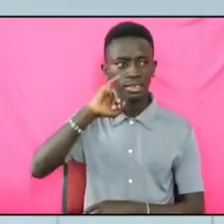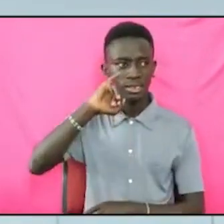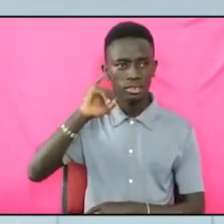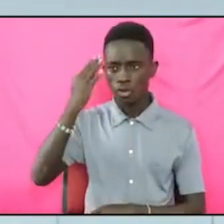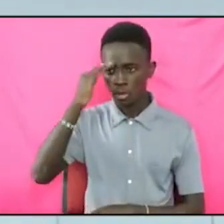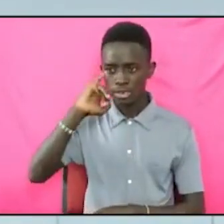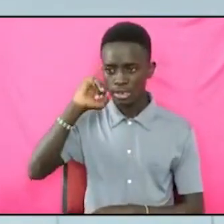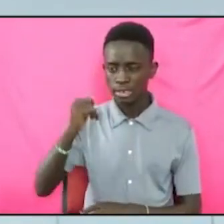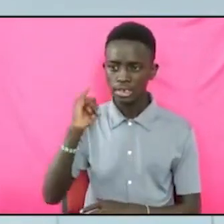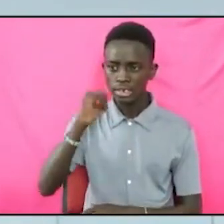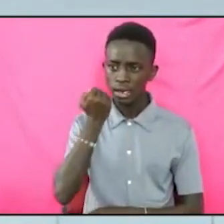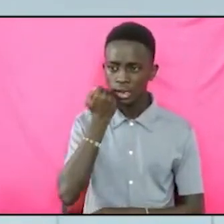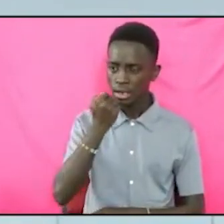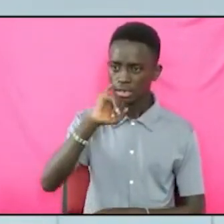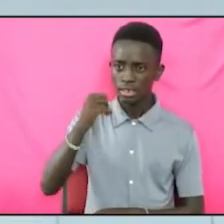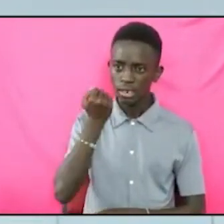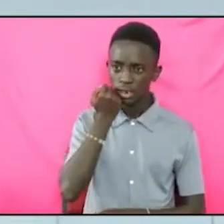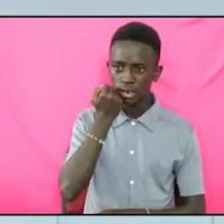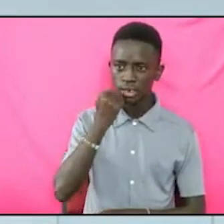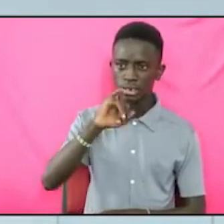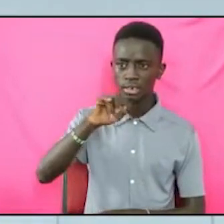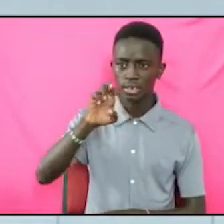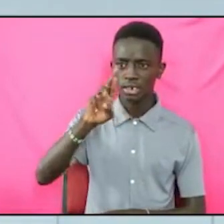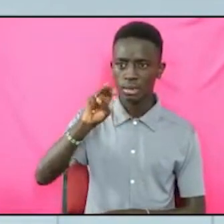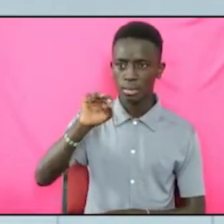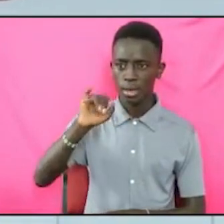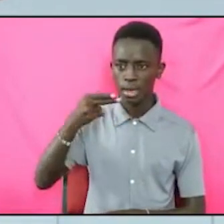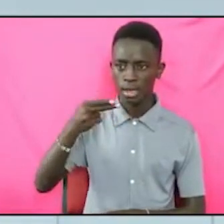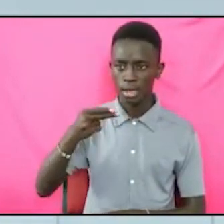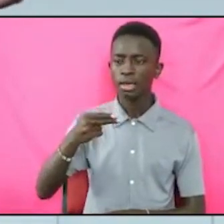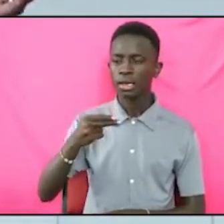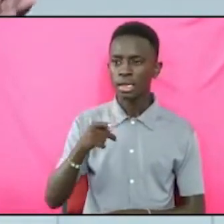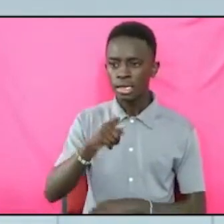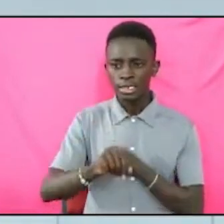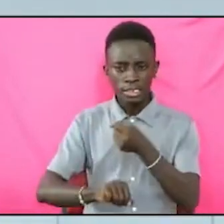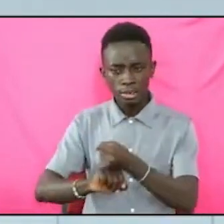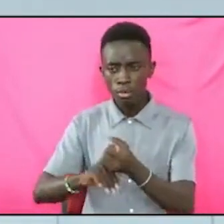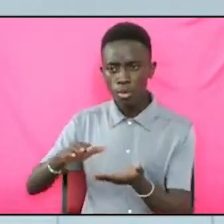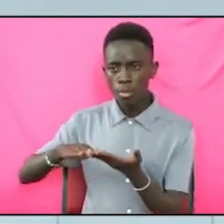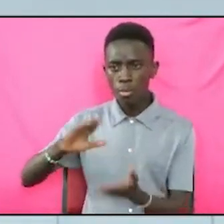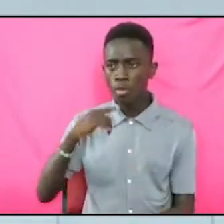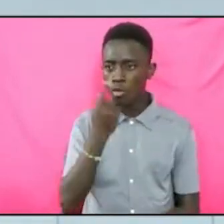is like an enemy to us. He's supporting the enemies against the Israelites.